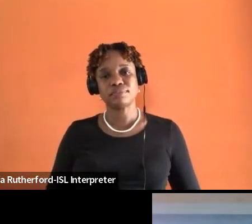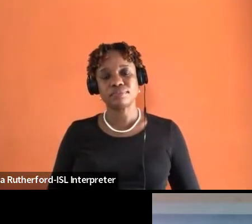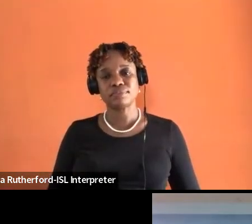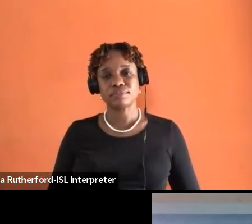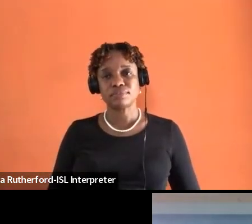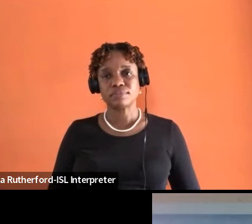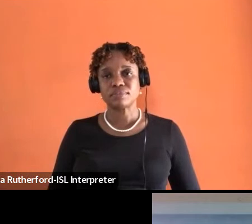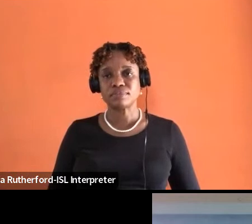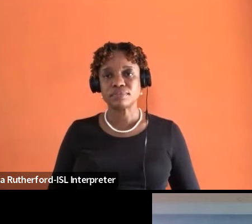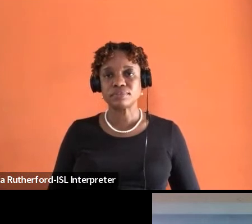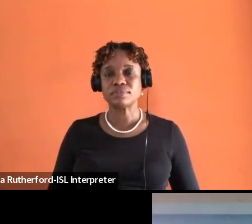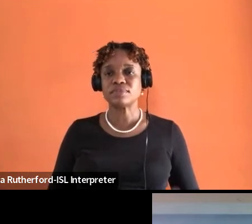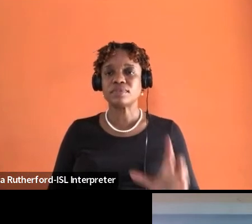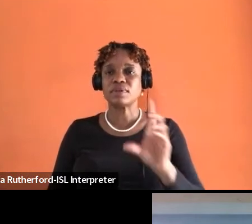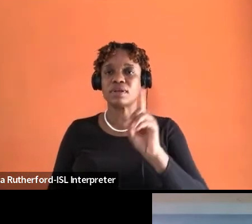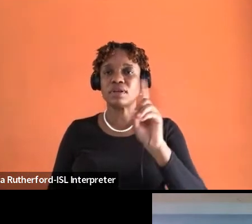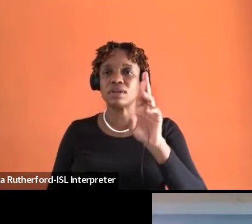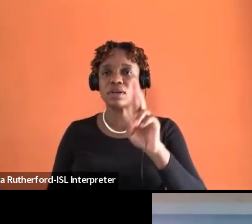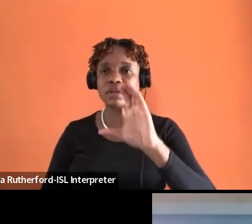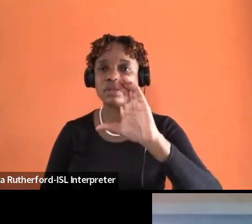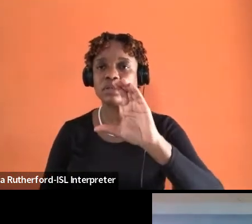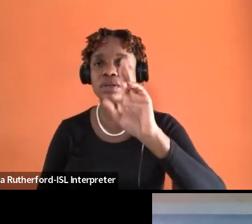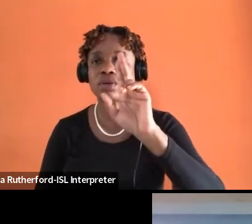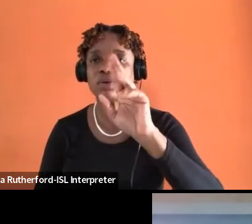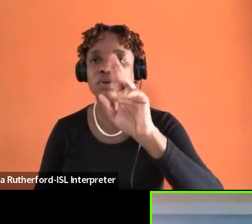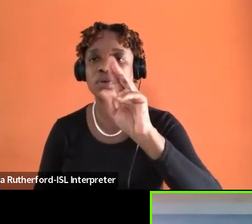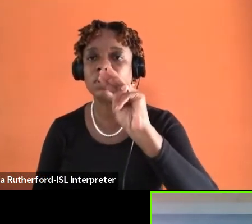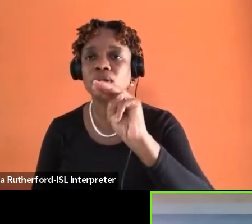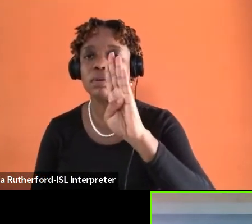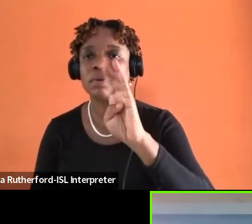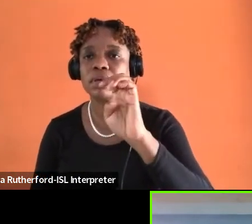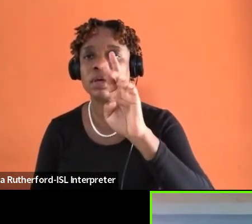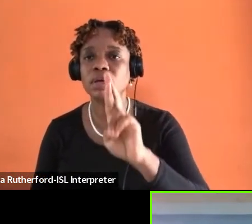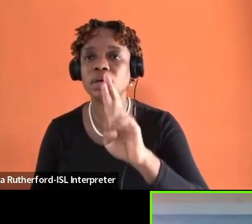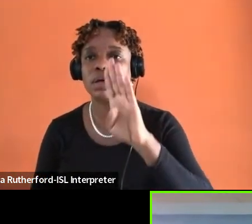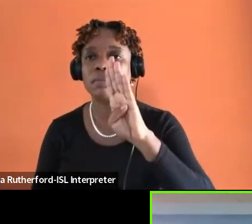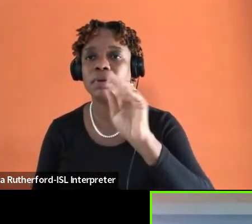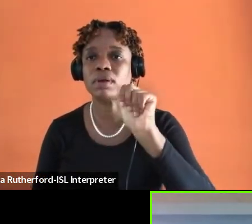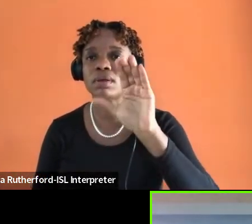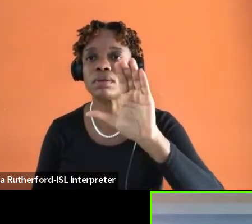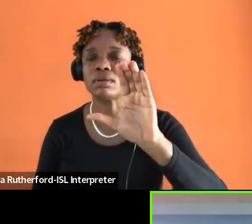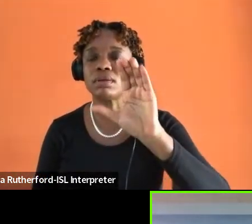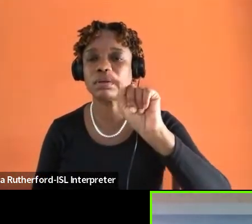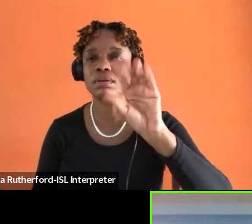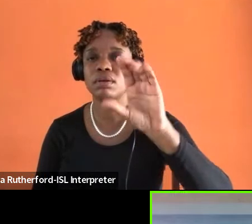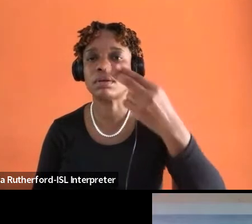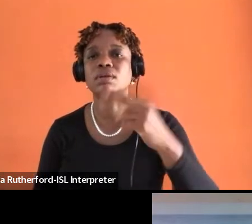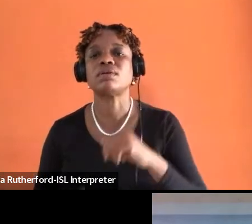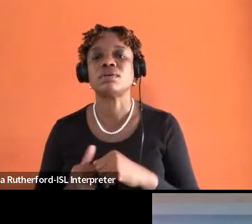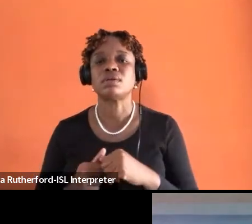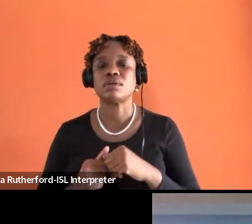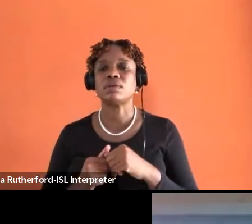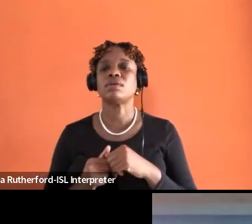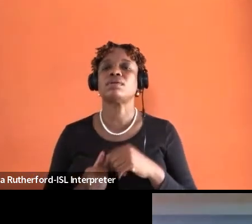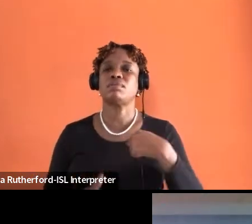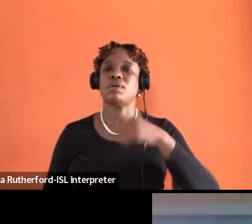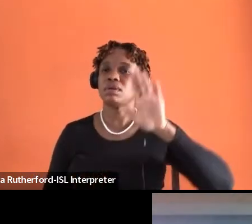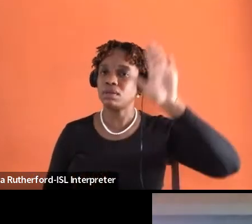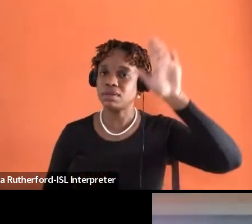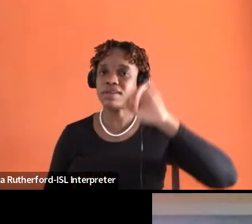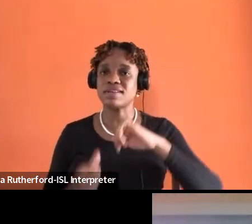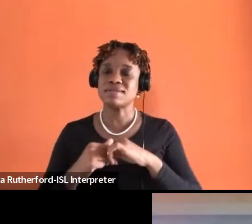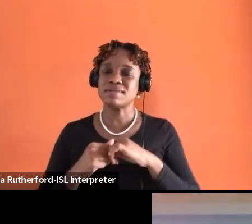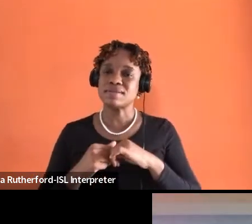you. This was Dr. Cumberbatch. I had raised my hand again to just Yes, say I to the did see that, teacher, and then you took it though. Oh, okay, go ahead. yeah,